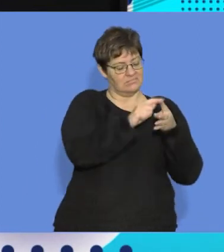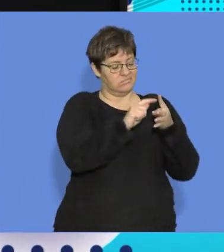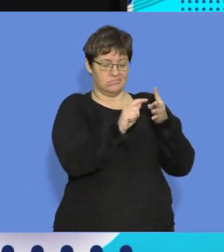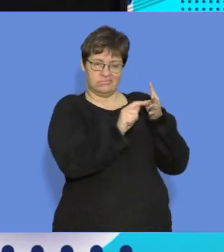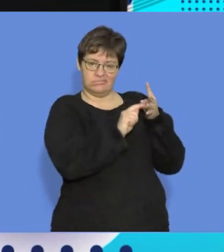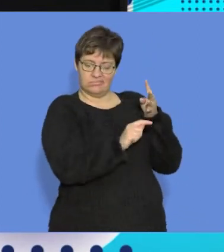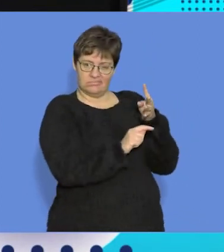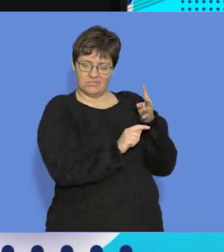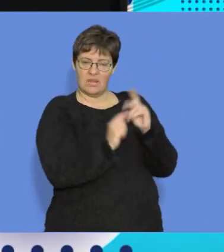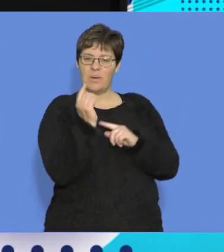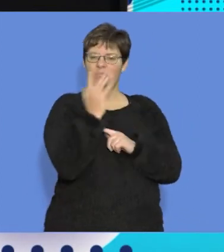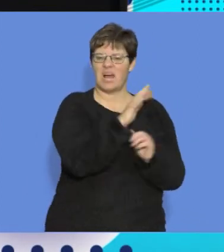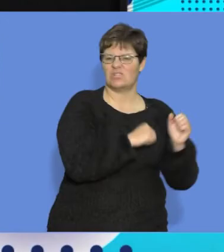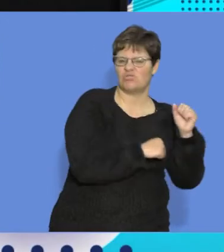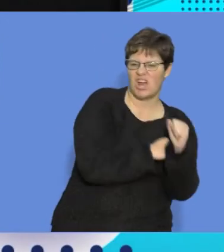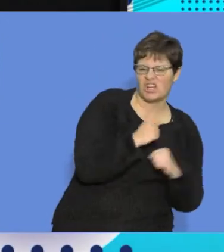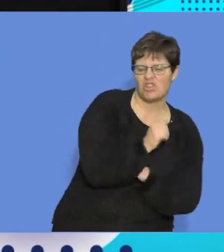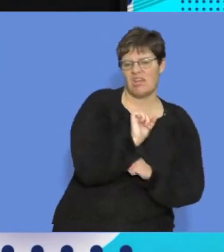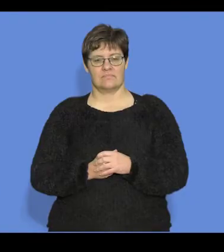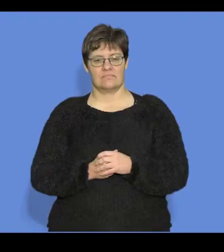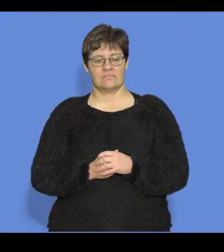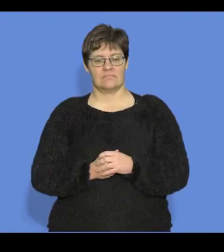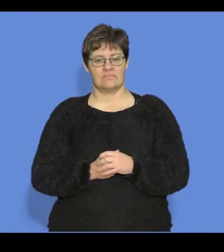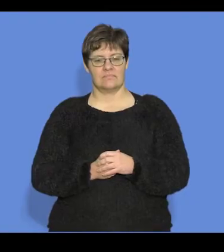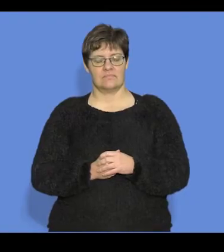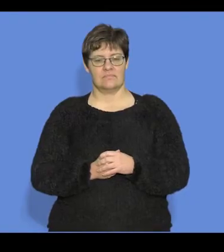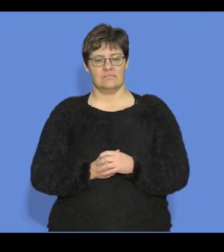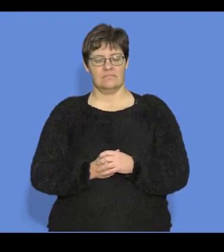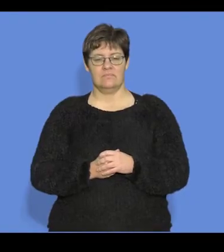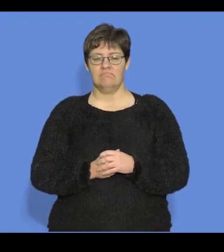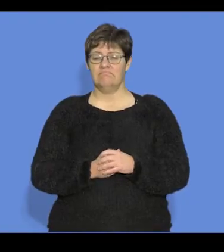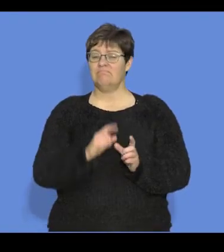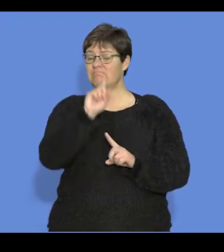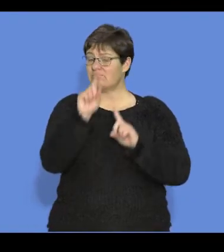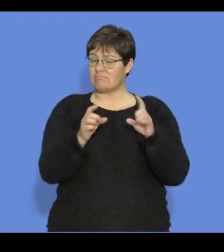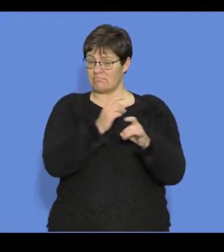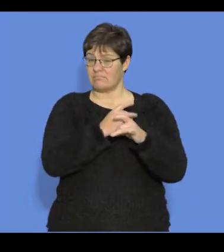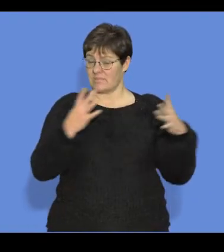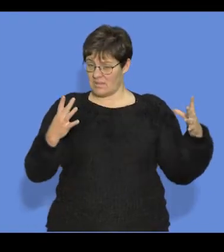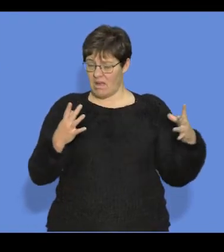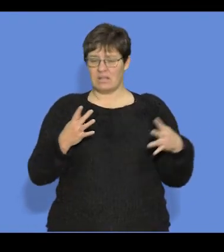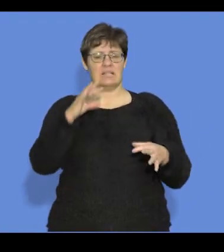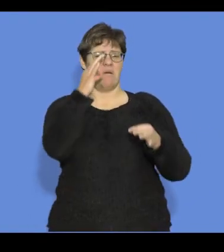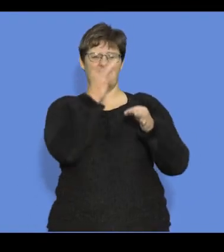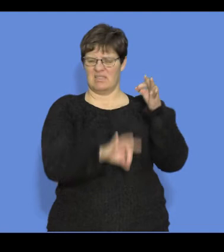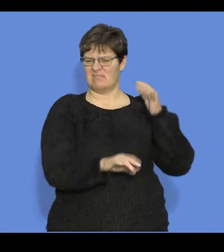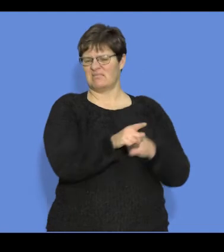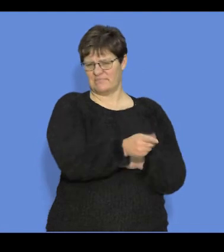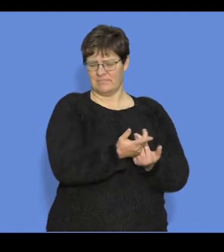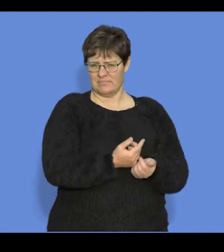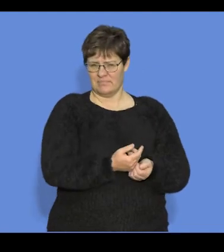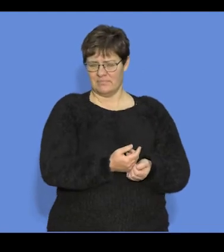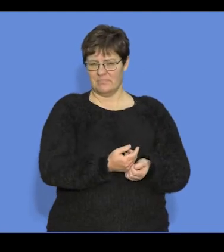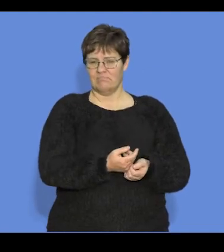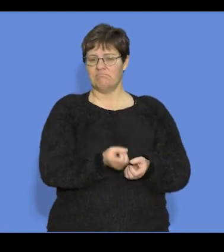aspects of plant structure and functioning. Questions often start off simply where you